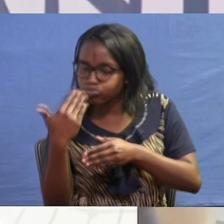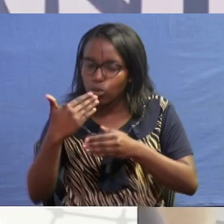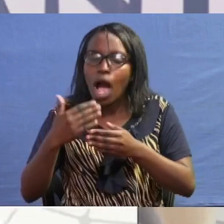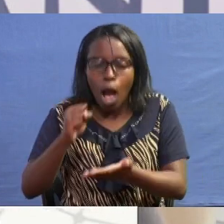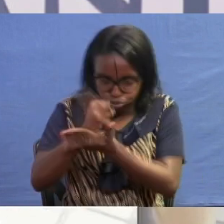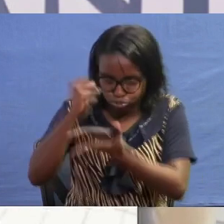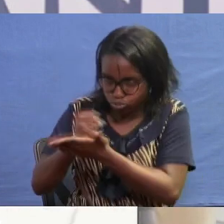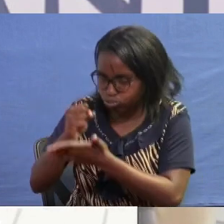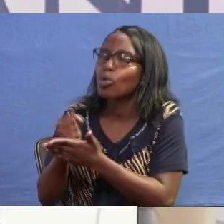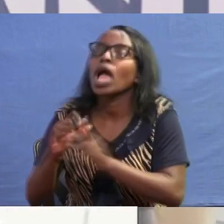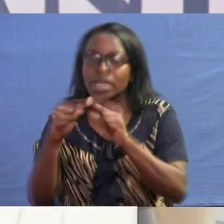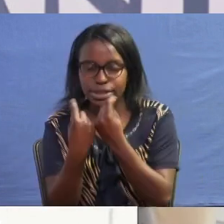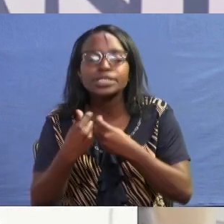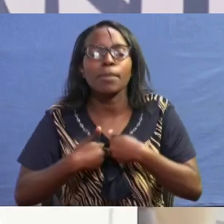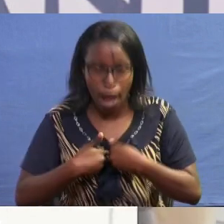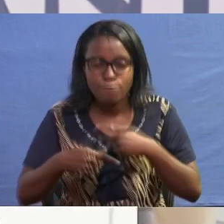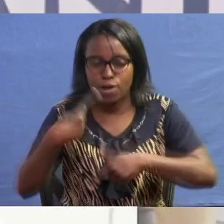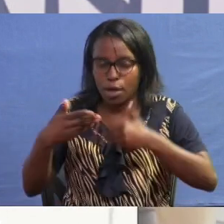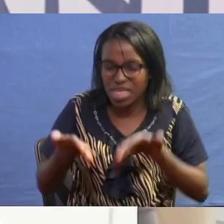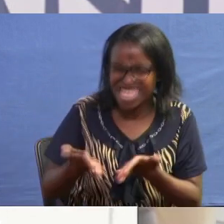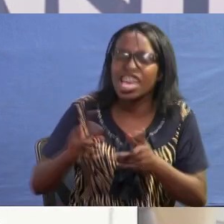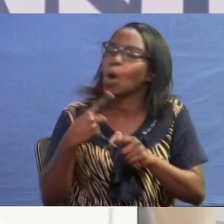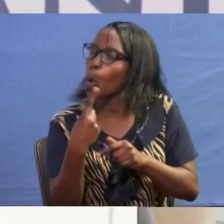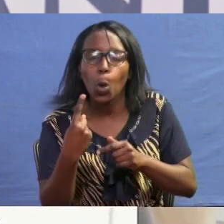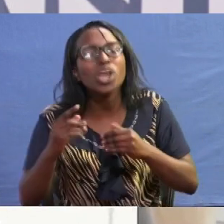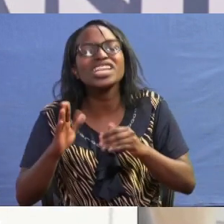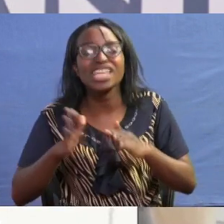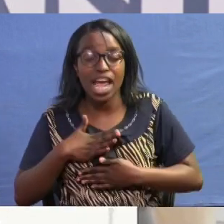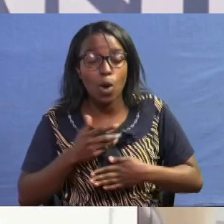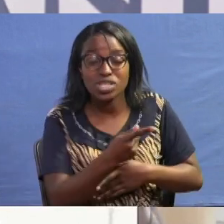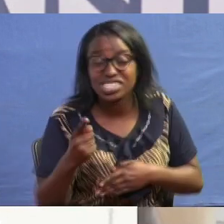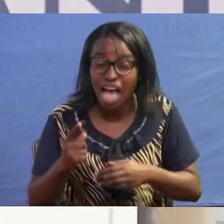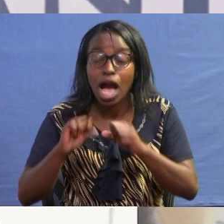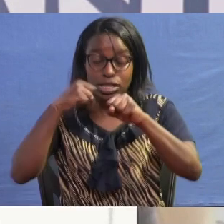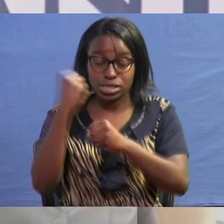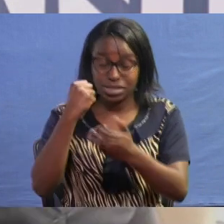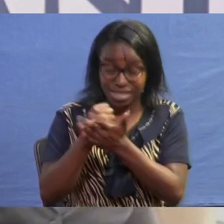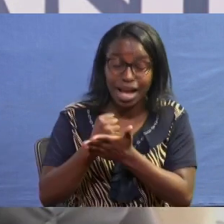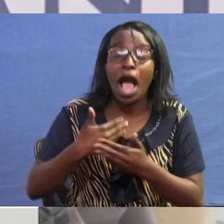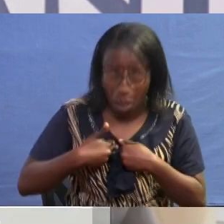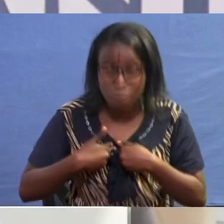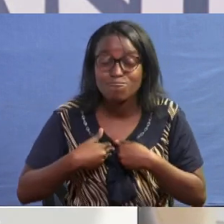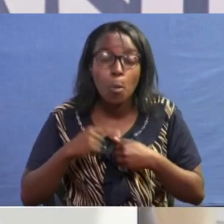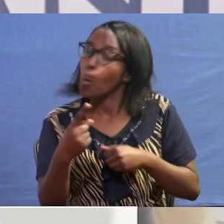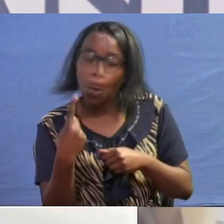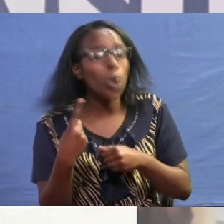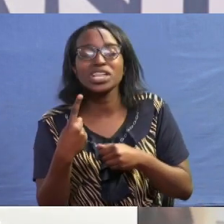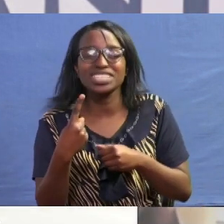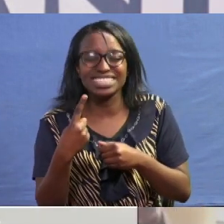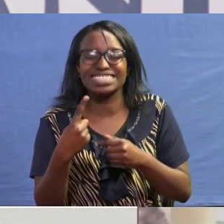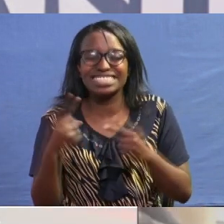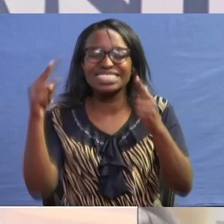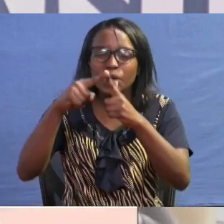teams coming to learn from us about our successes and the best practices of performance management